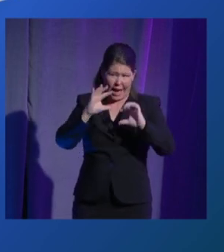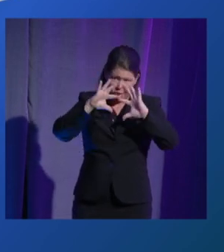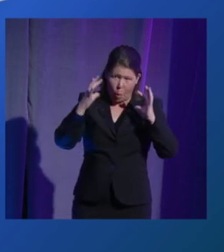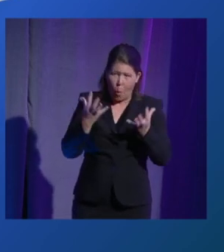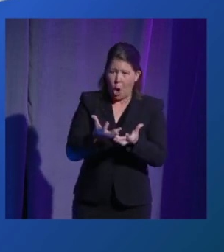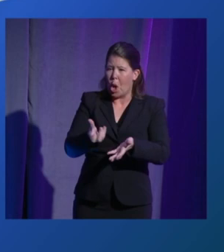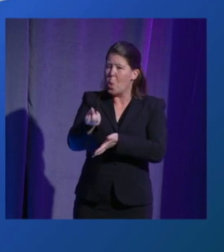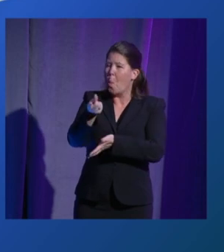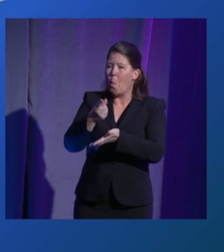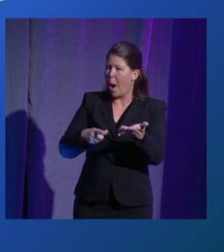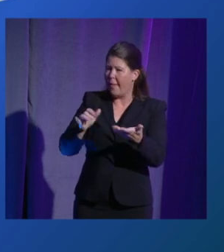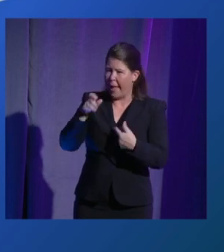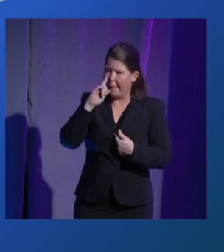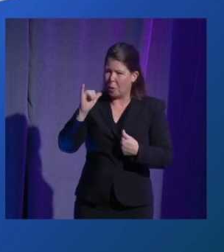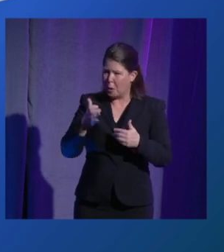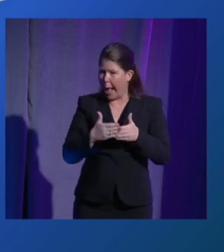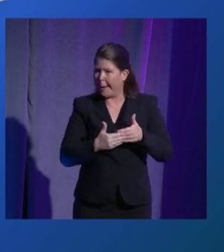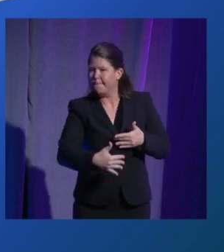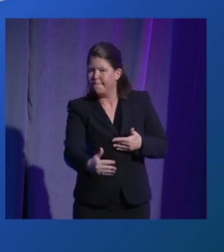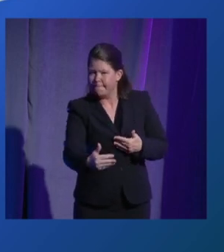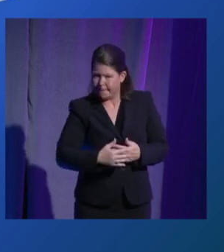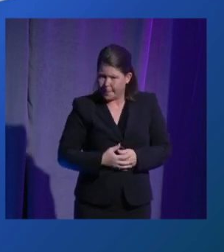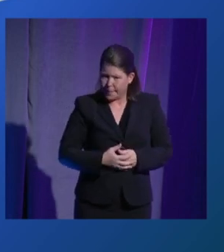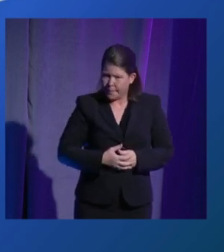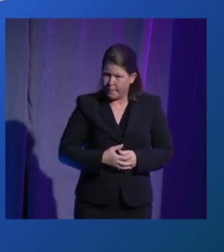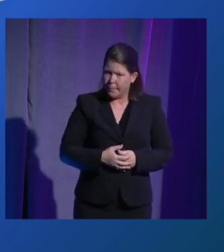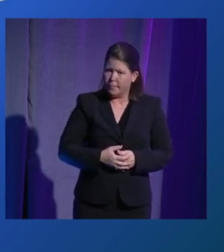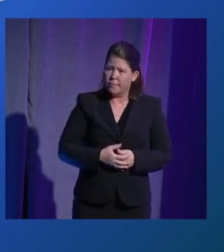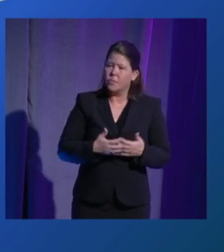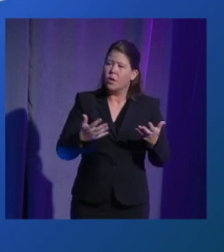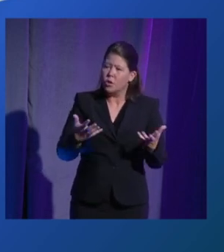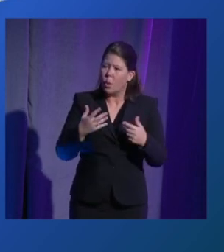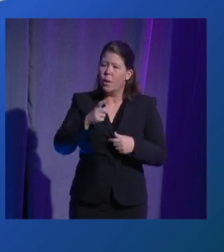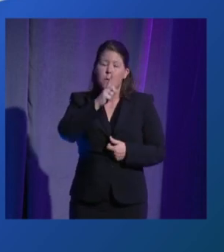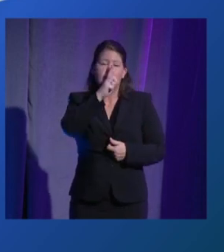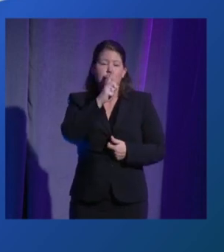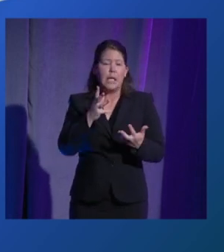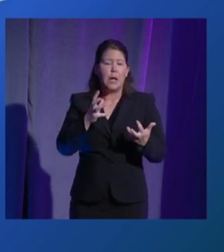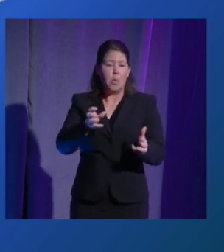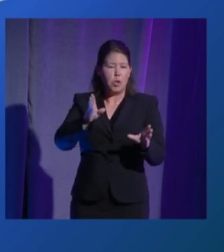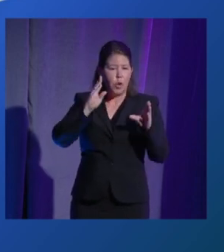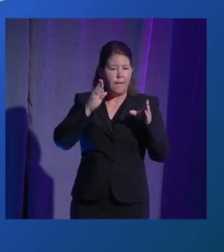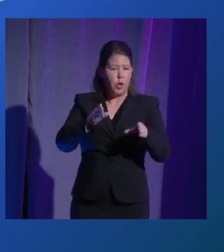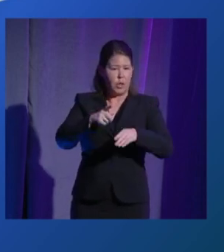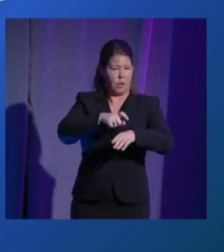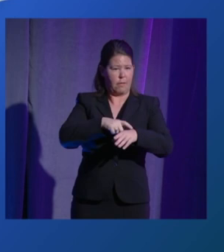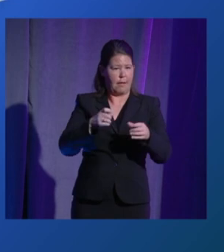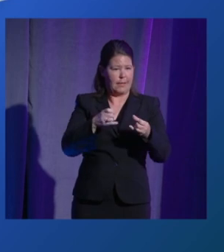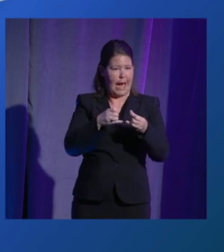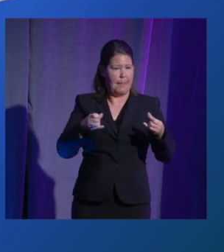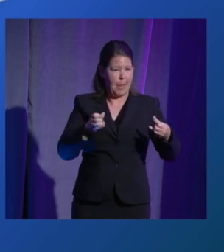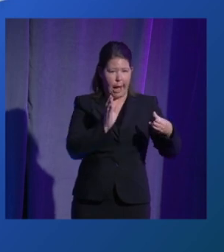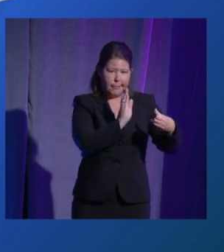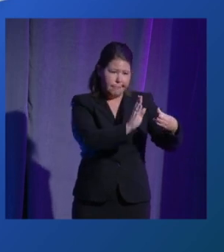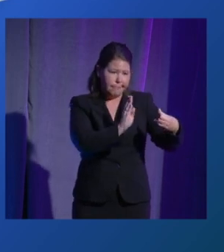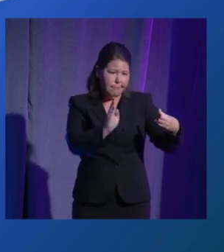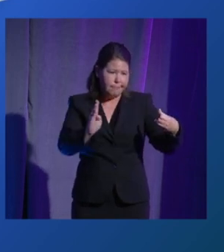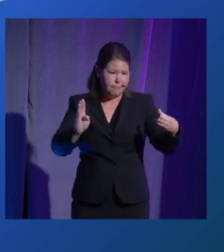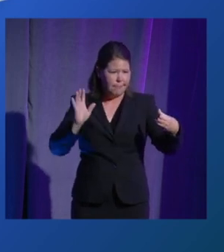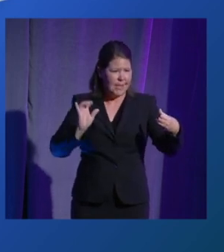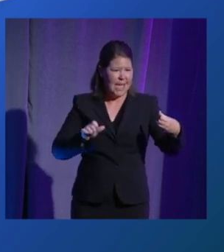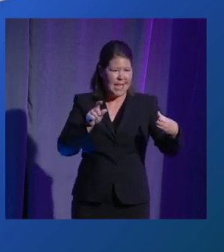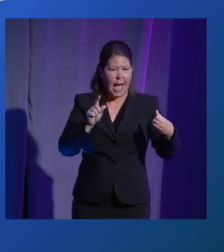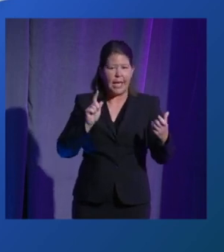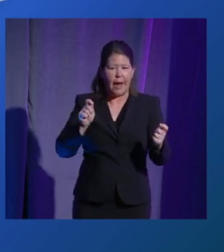I I would like just to paint a timeline in terms of the evolution that I've witnessed within Ai and its impact